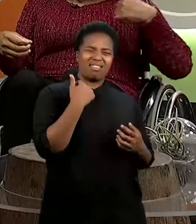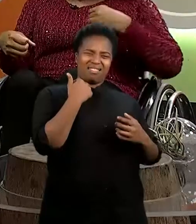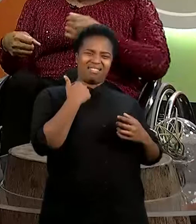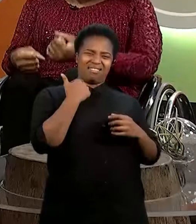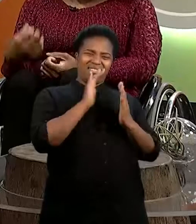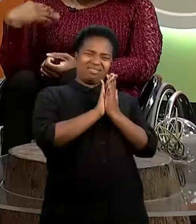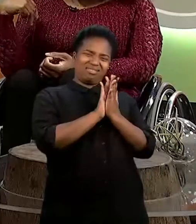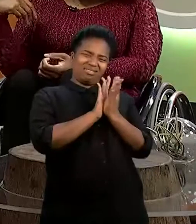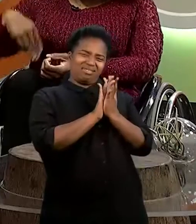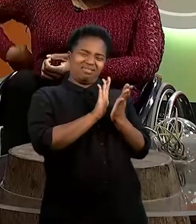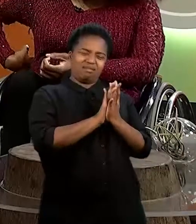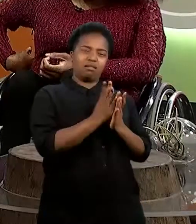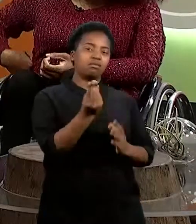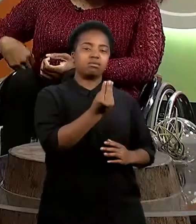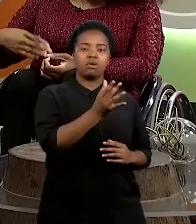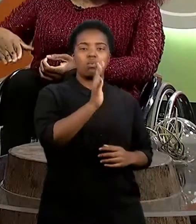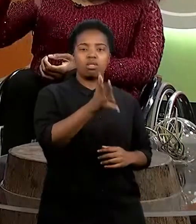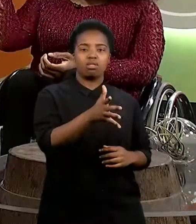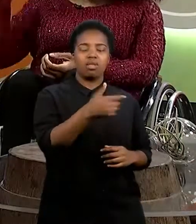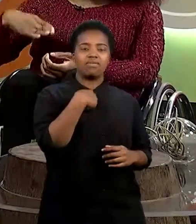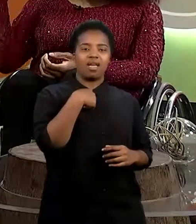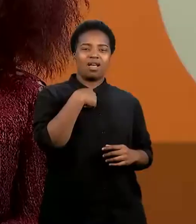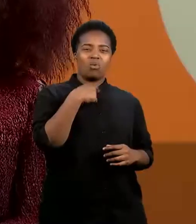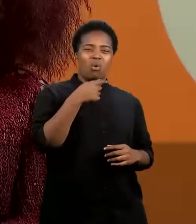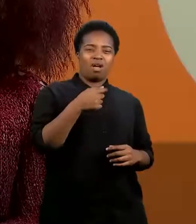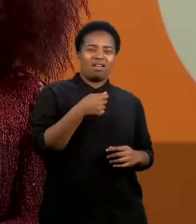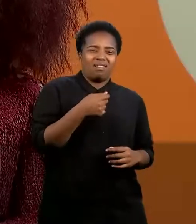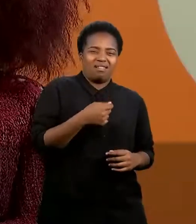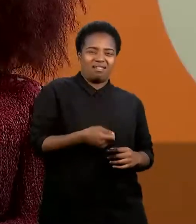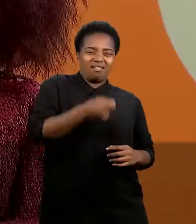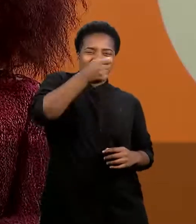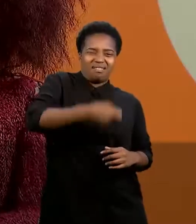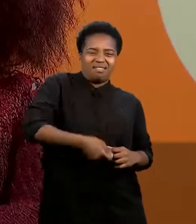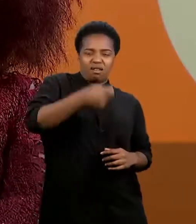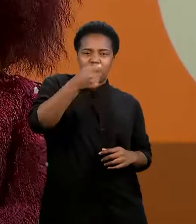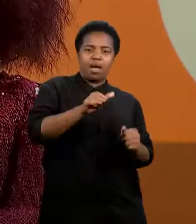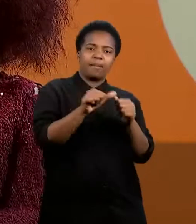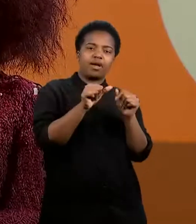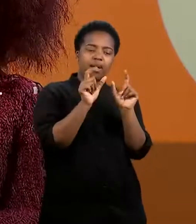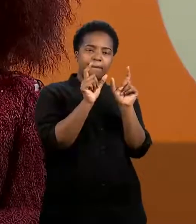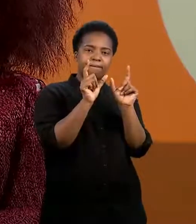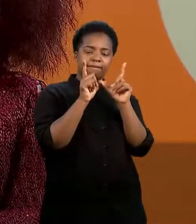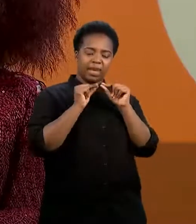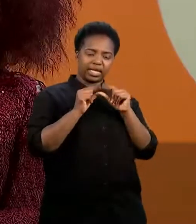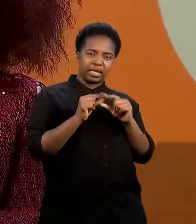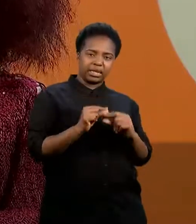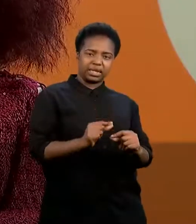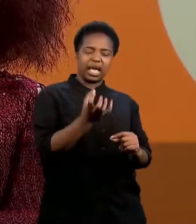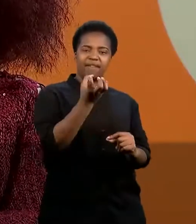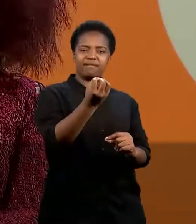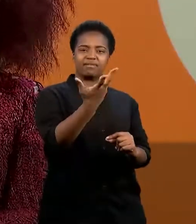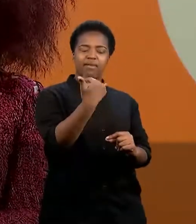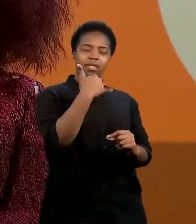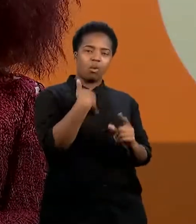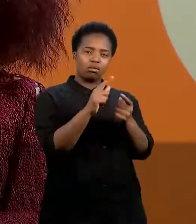always against the hard cover of the wheelchair. Like the moving up and down, it hurts you. So it will be buttons and all those